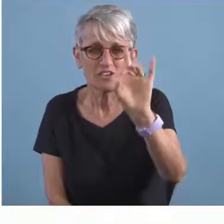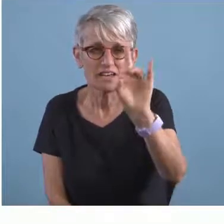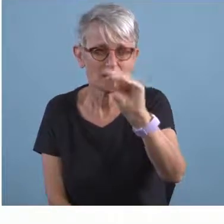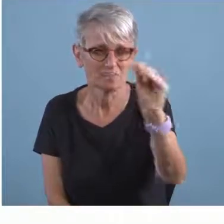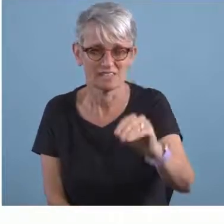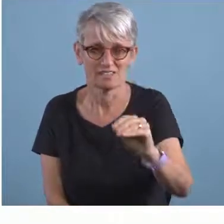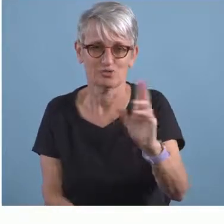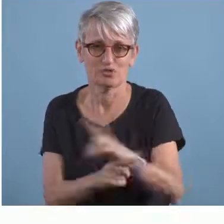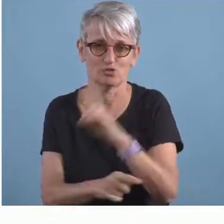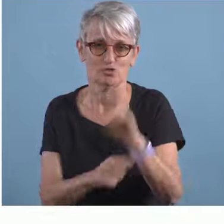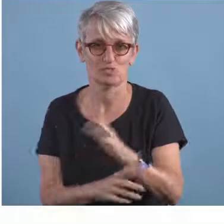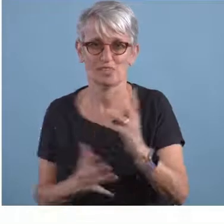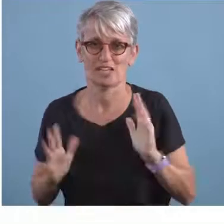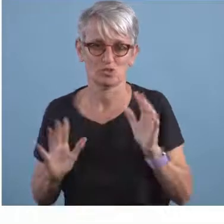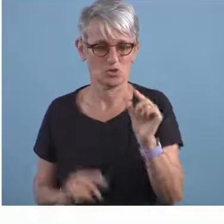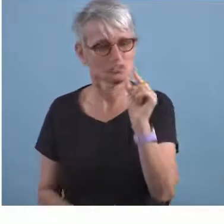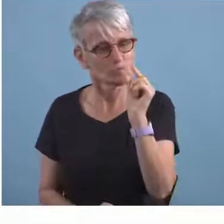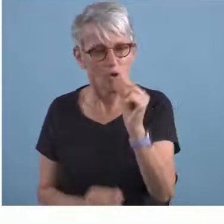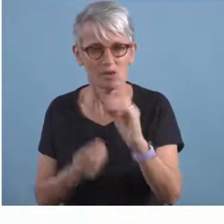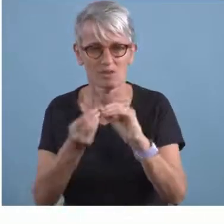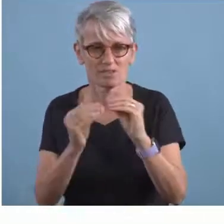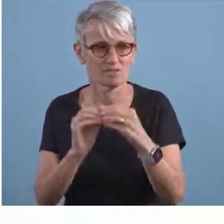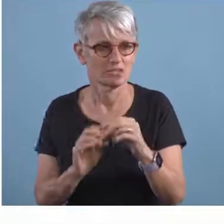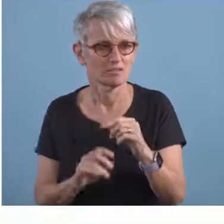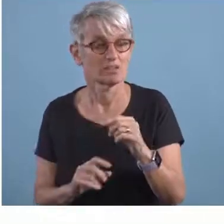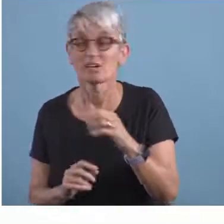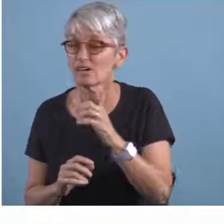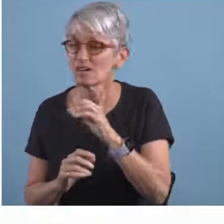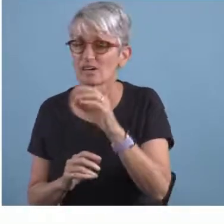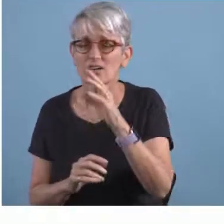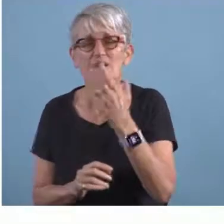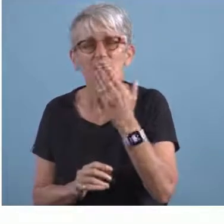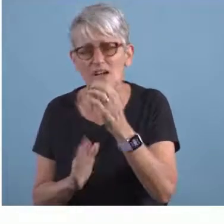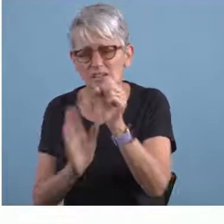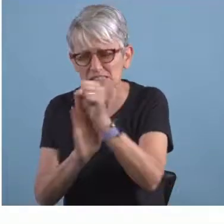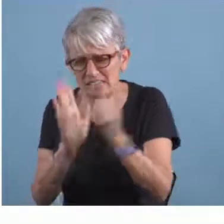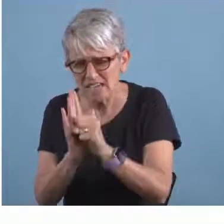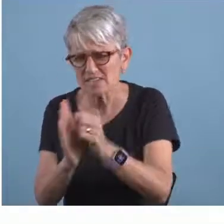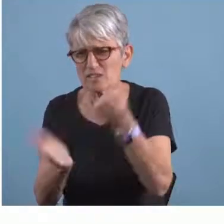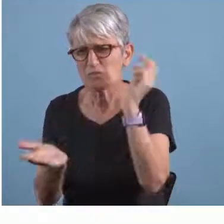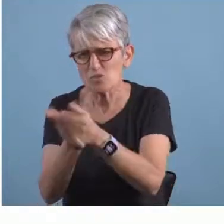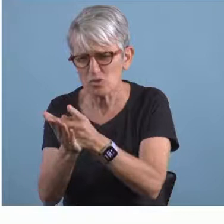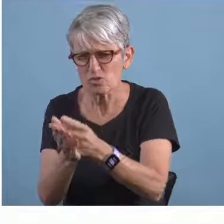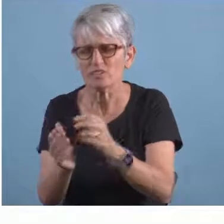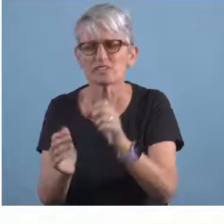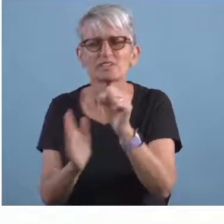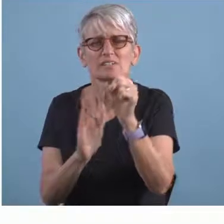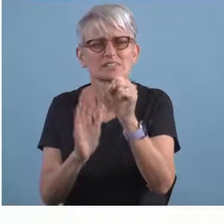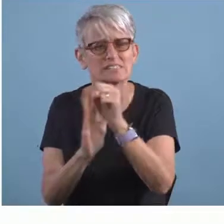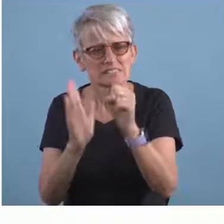actually doing it. Now, the state endorsed it. The state paid for it, state of